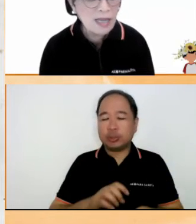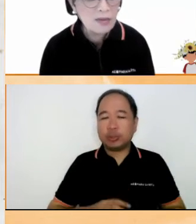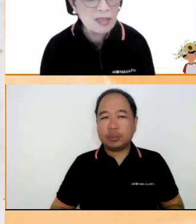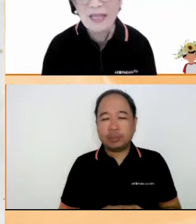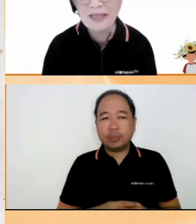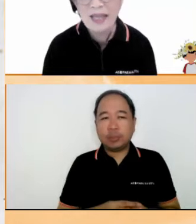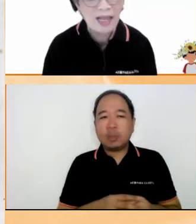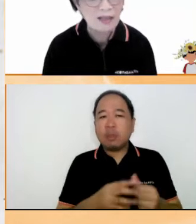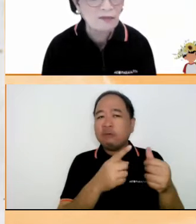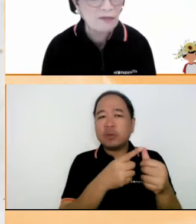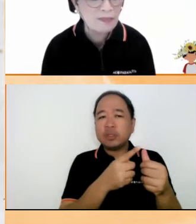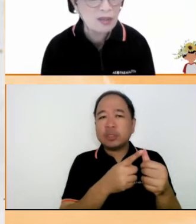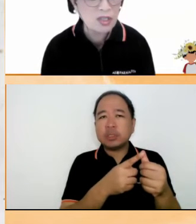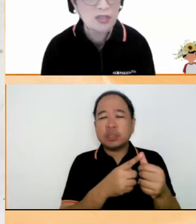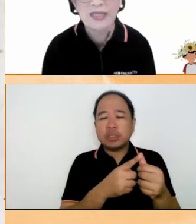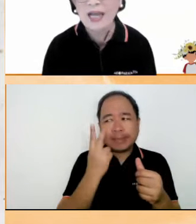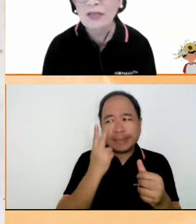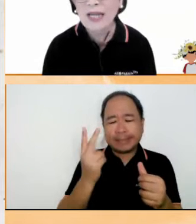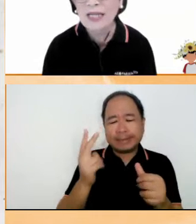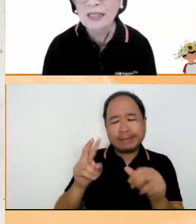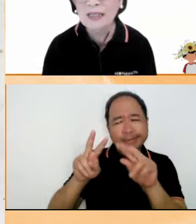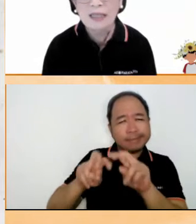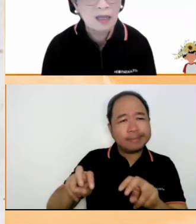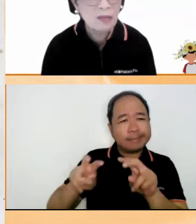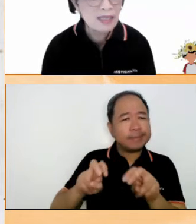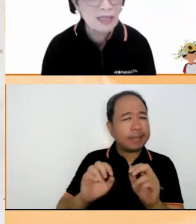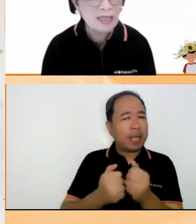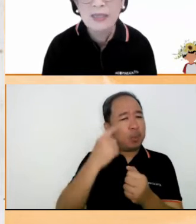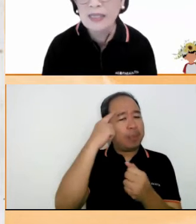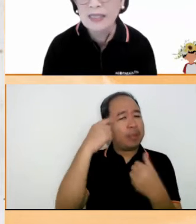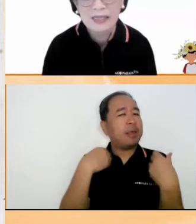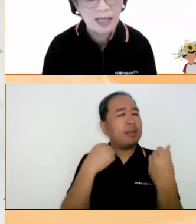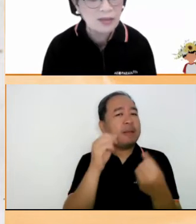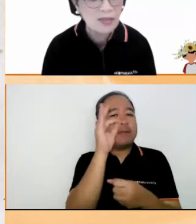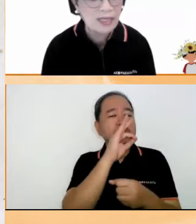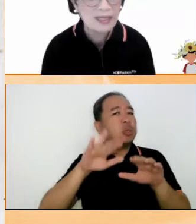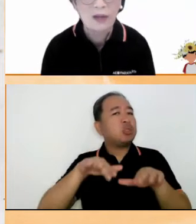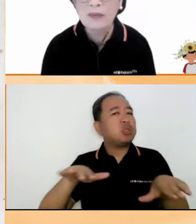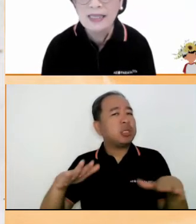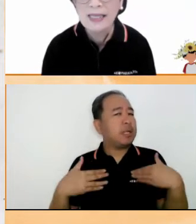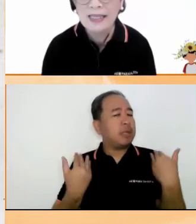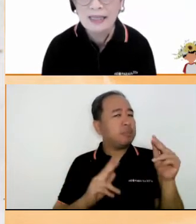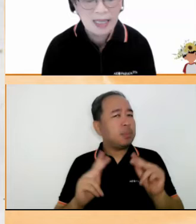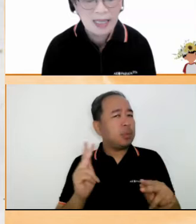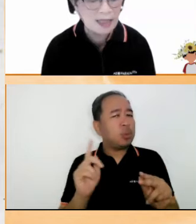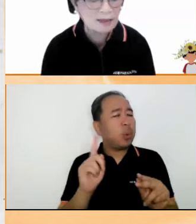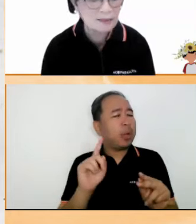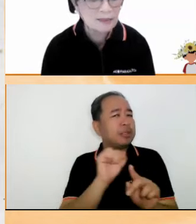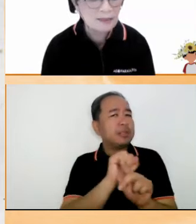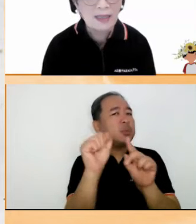First, how's the mental health of Filipino children and adolescents? What's its status right now? What's the latest